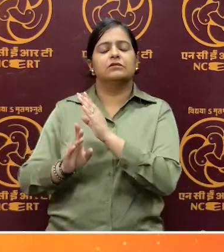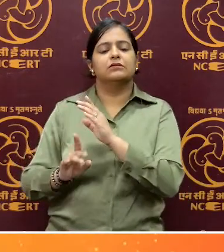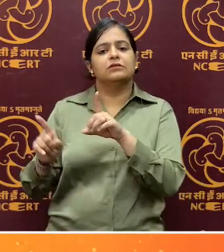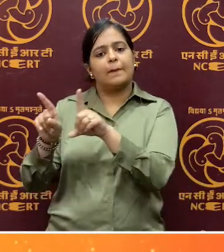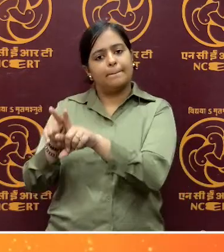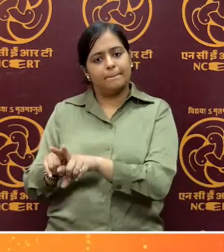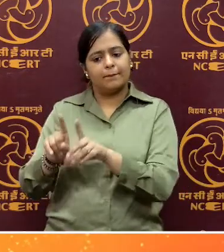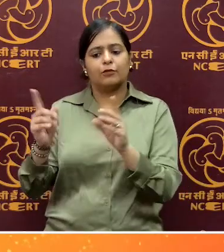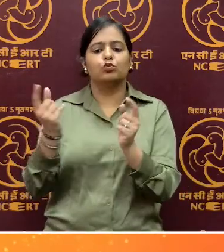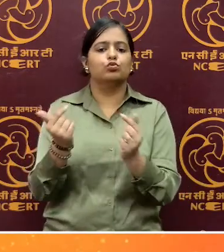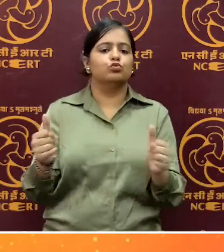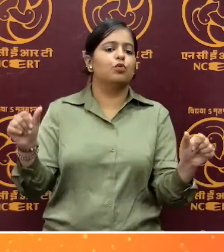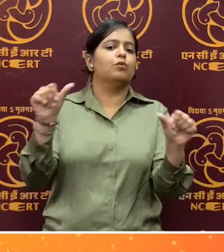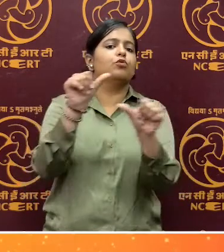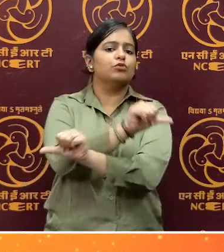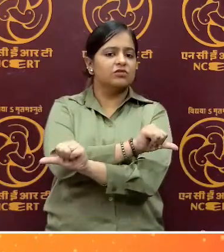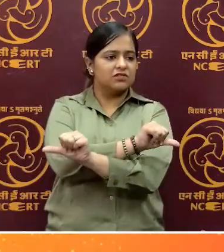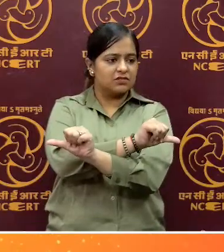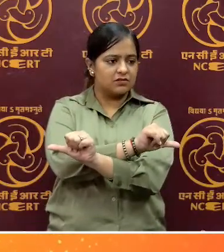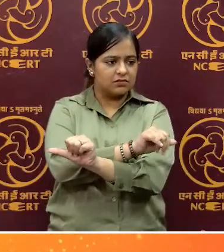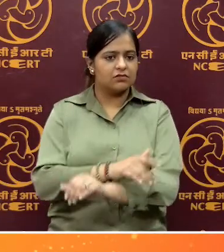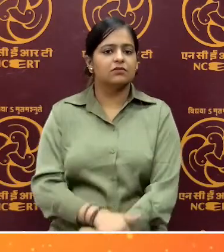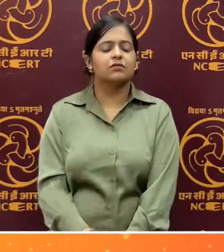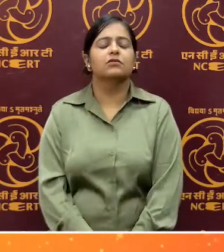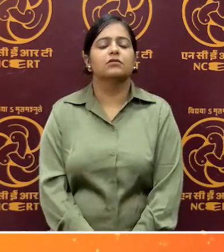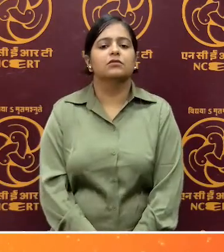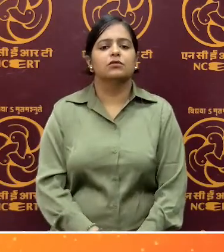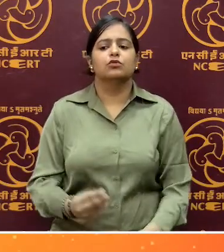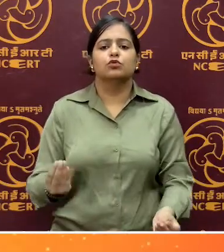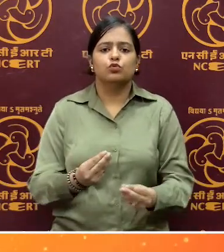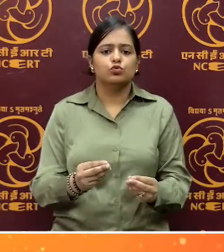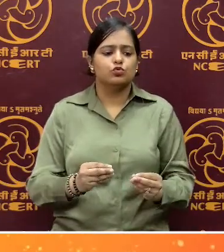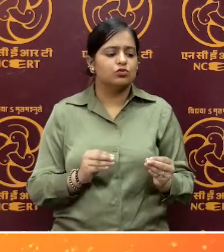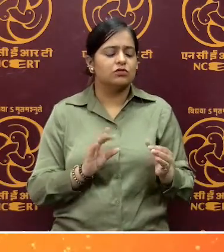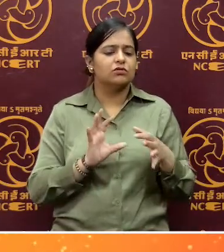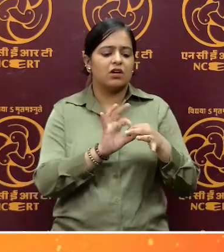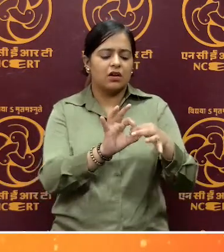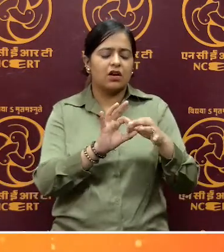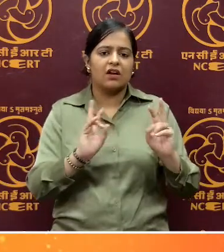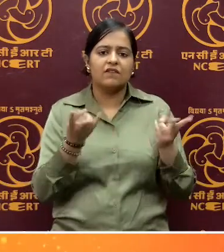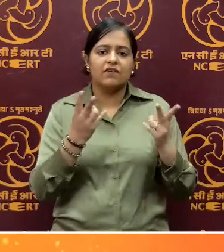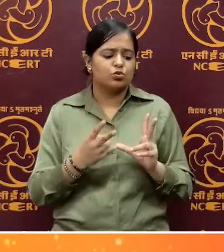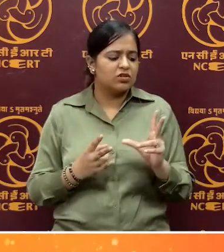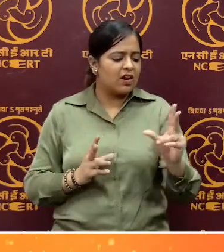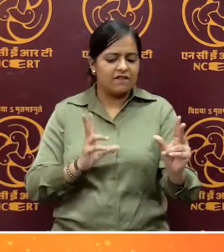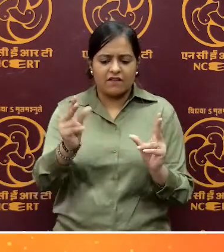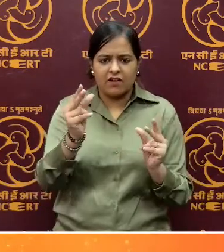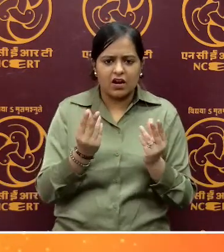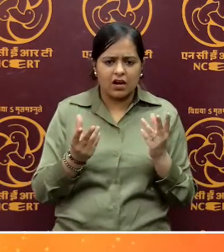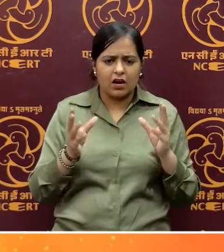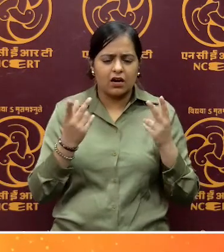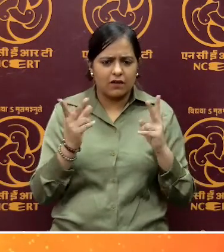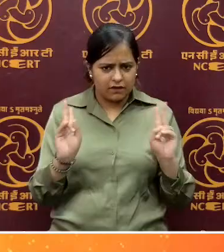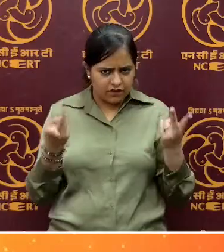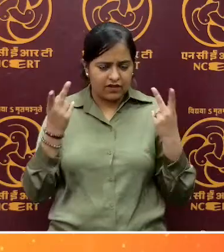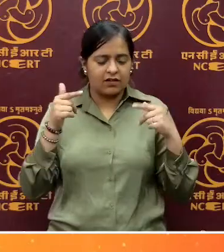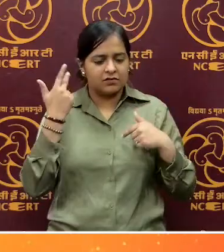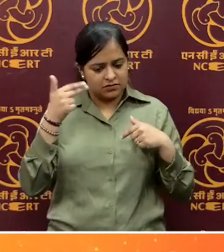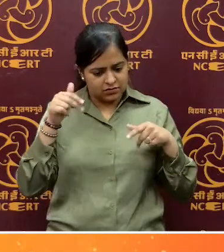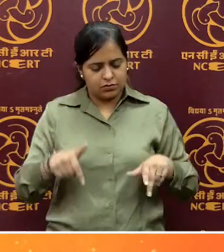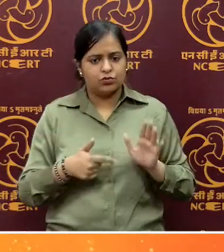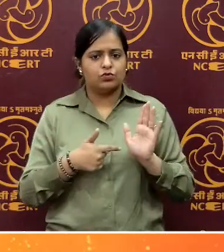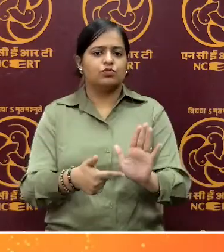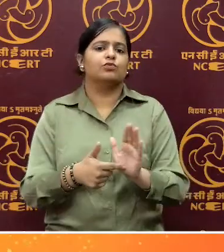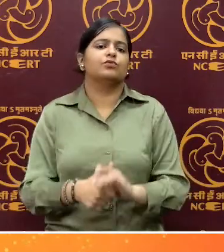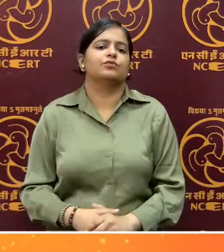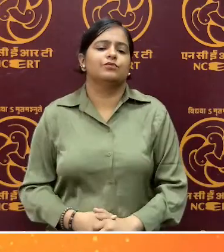direction. Some lengths are different. The lengths of each is different. So that is what I have shown here. The vector